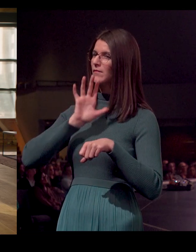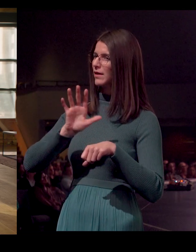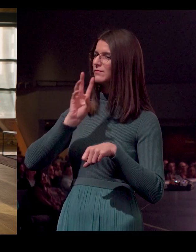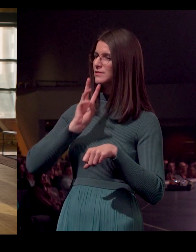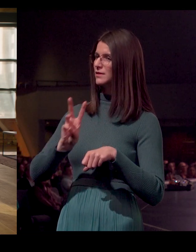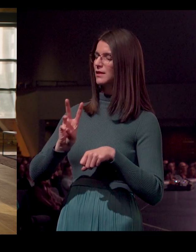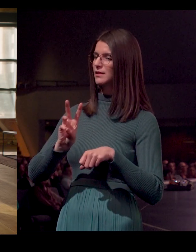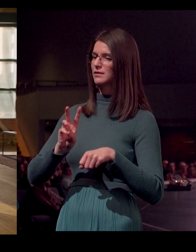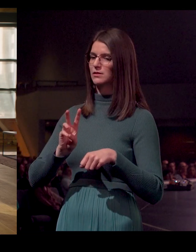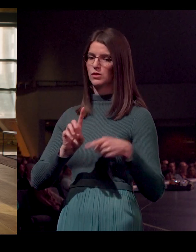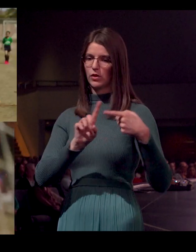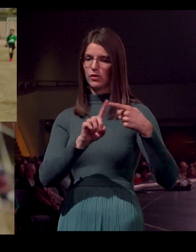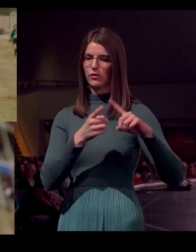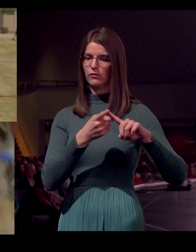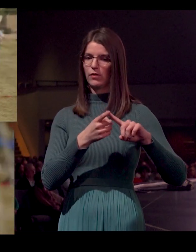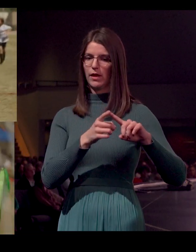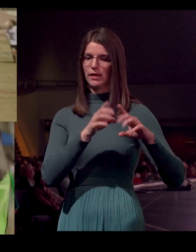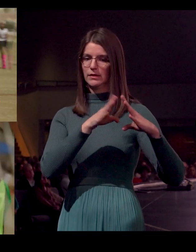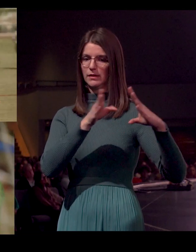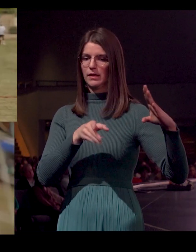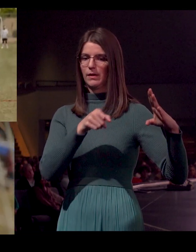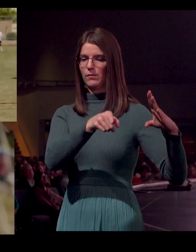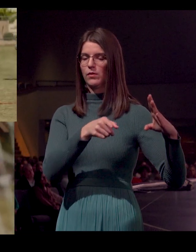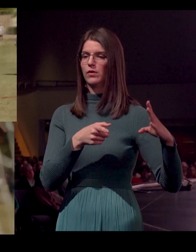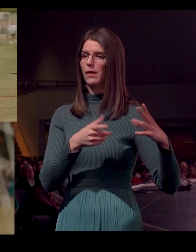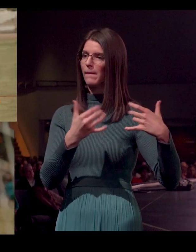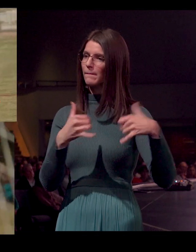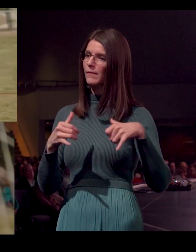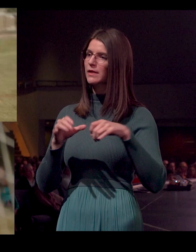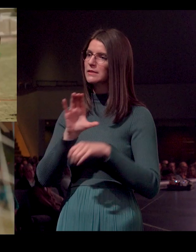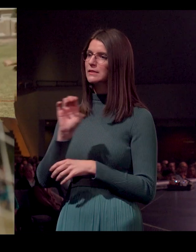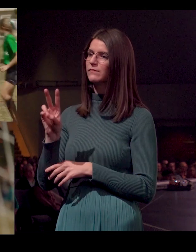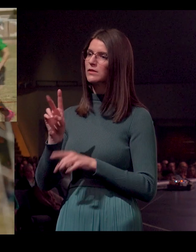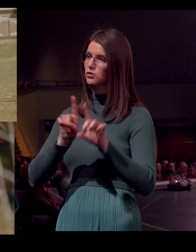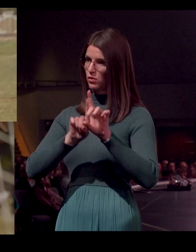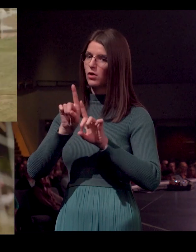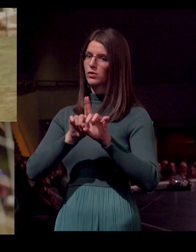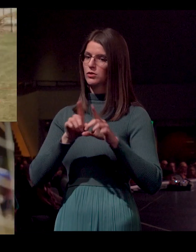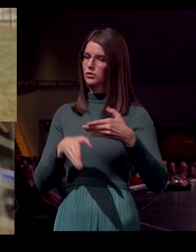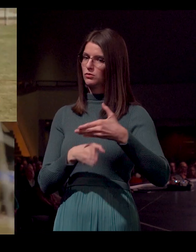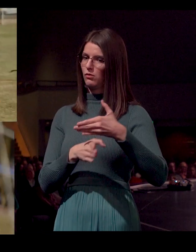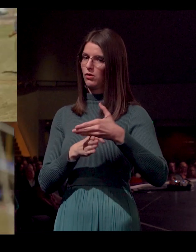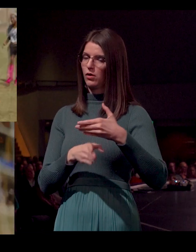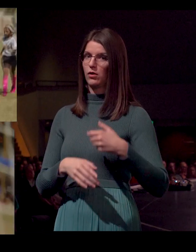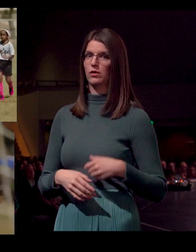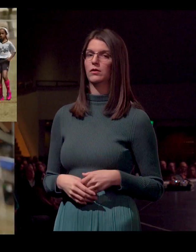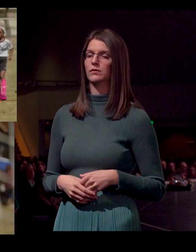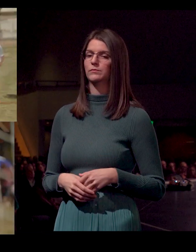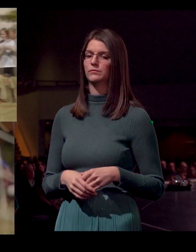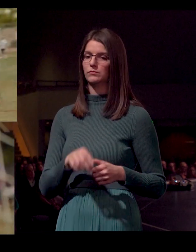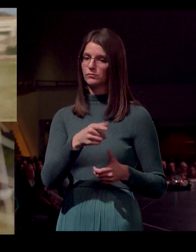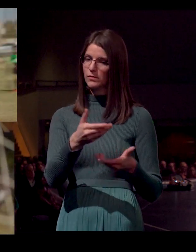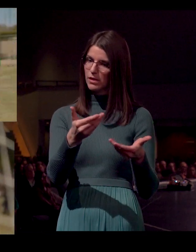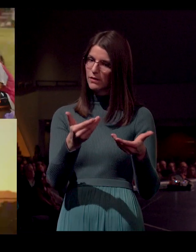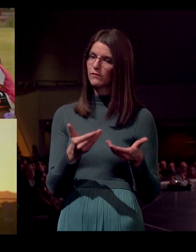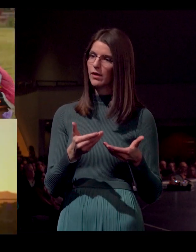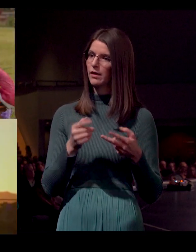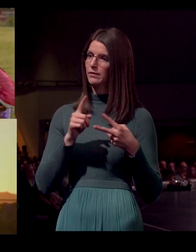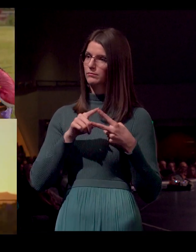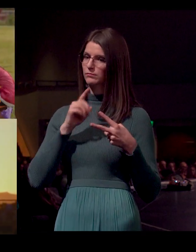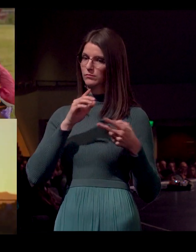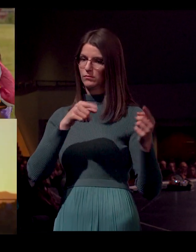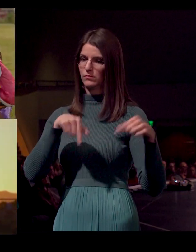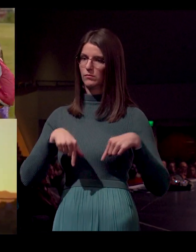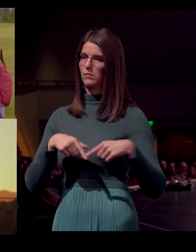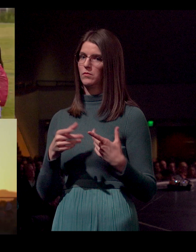at CCV Stars and played soccer. McLean invited Michaela to come to be on, you know, her soccer team to